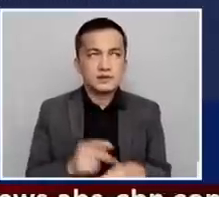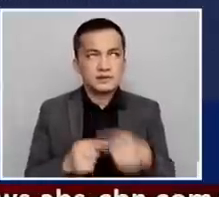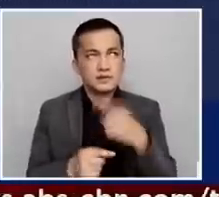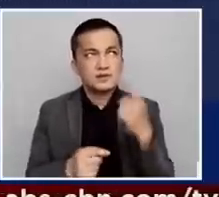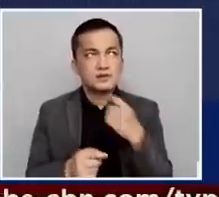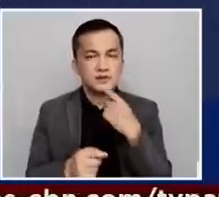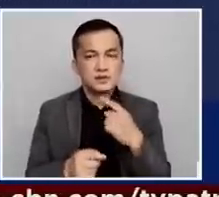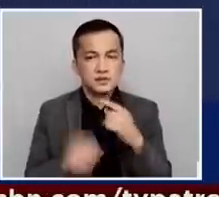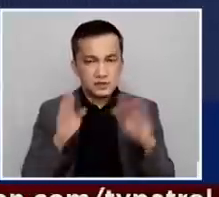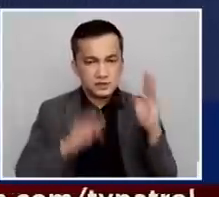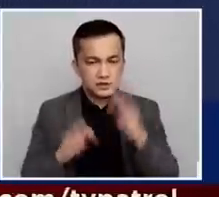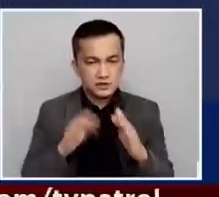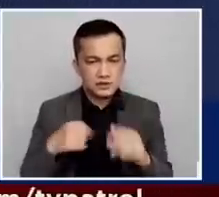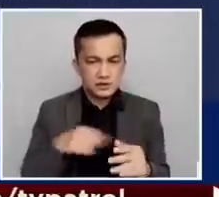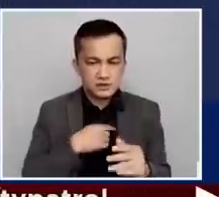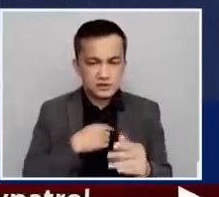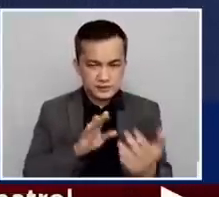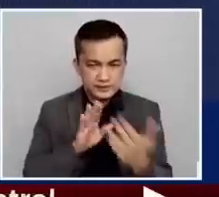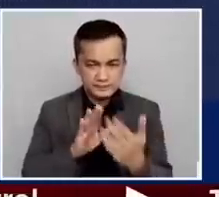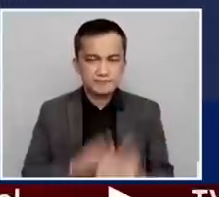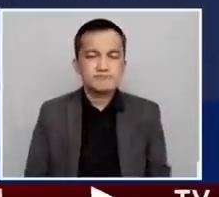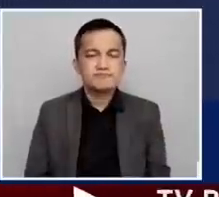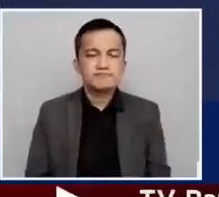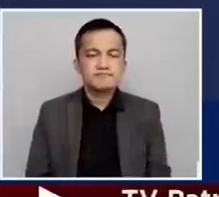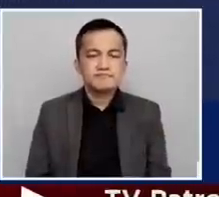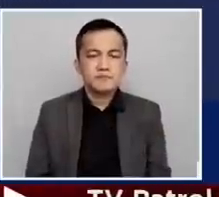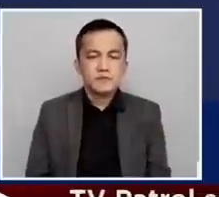the crisis that we are facing and